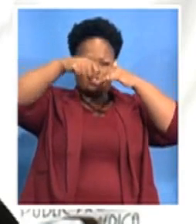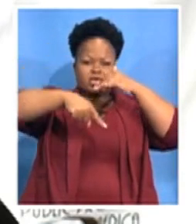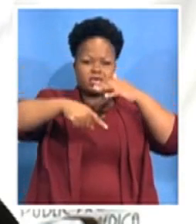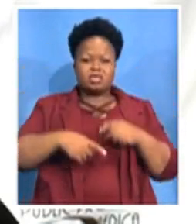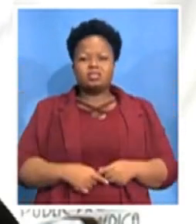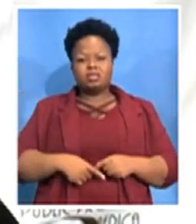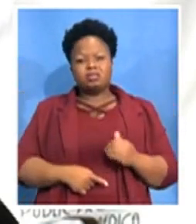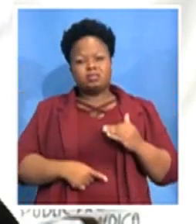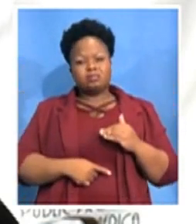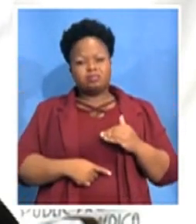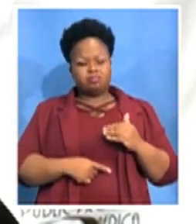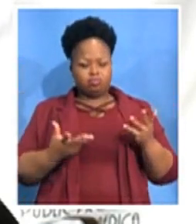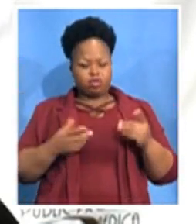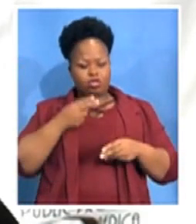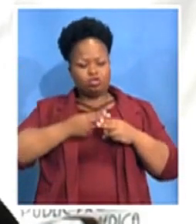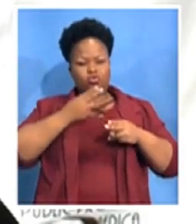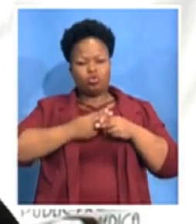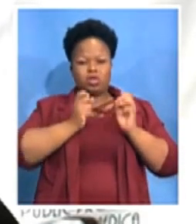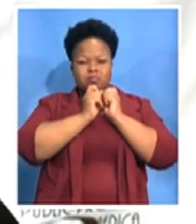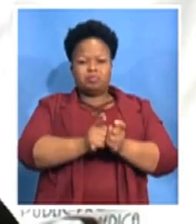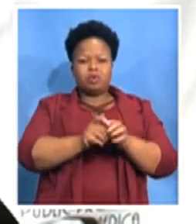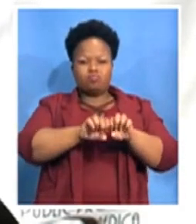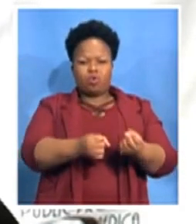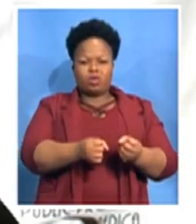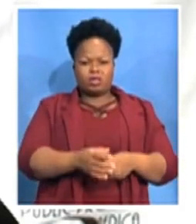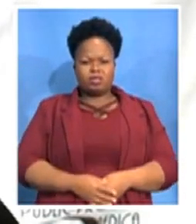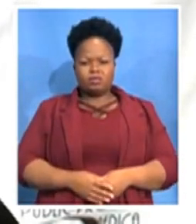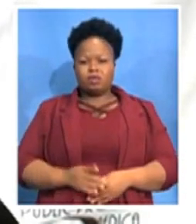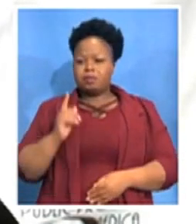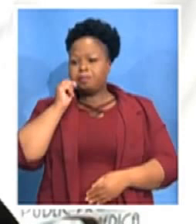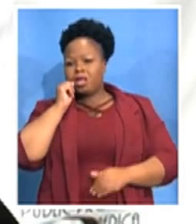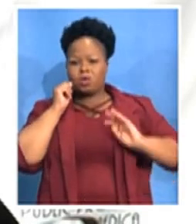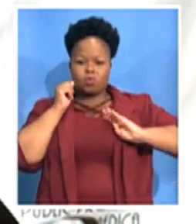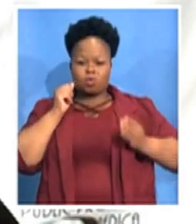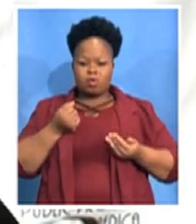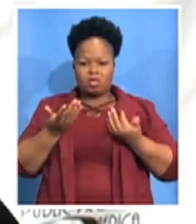Some male and female patients are forced to share the same toilets.